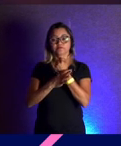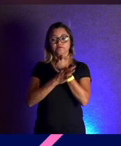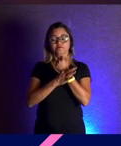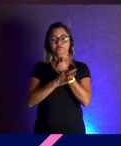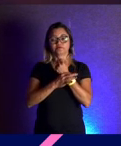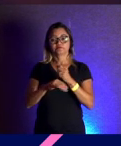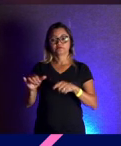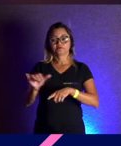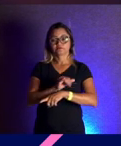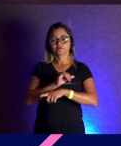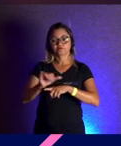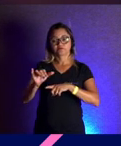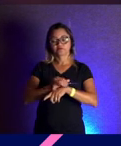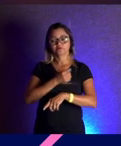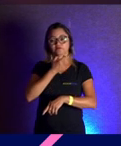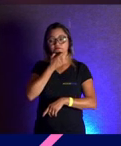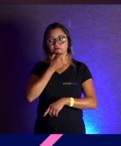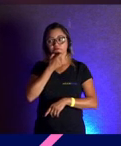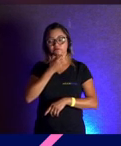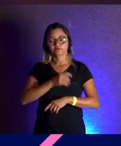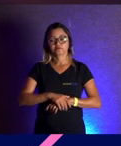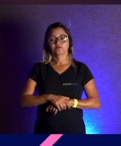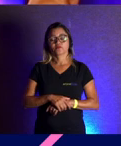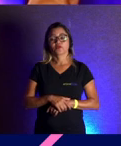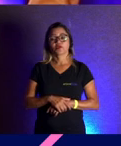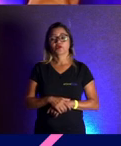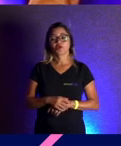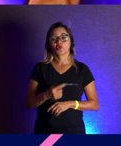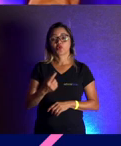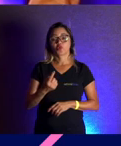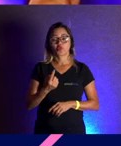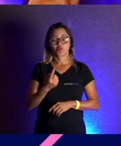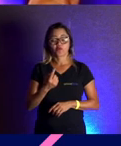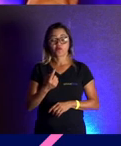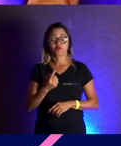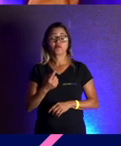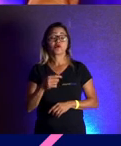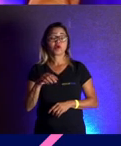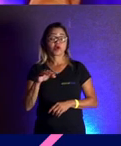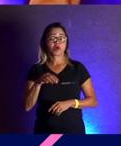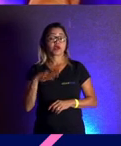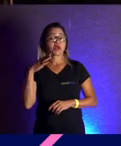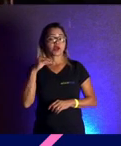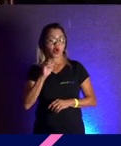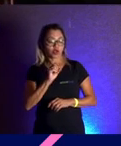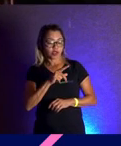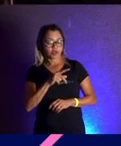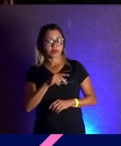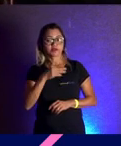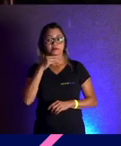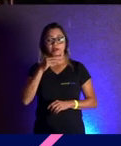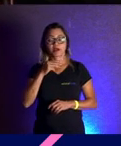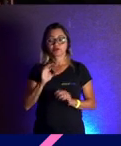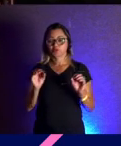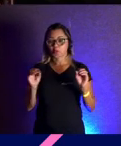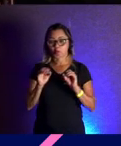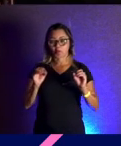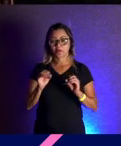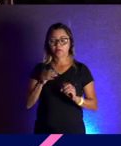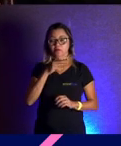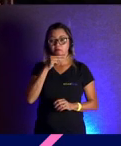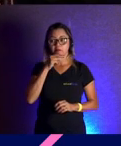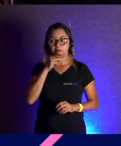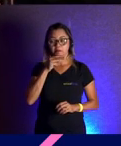staff member of the Security Council looked at it and said, okay, March 106. Okay, great. Now, in the